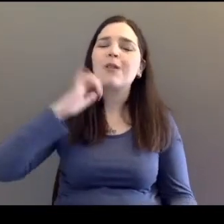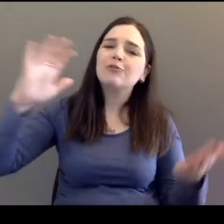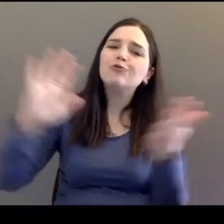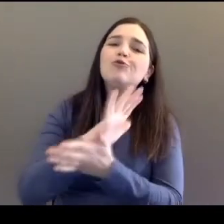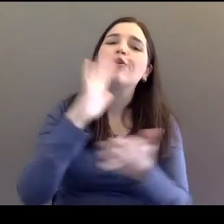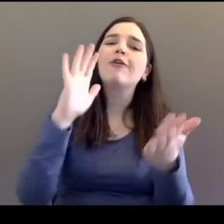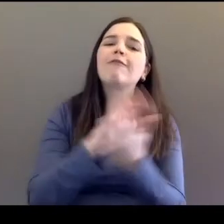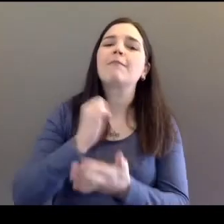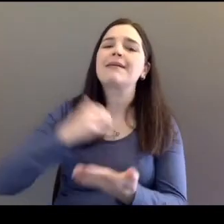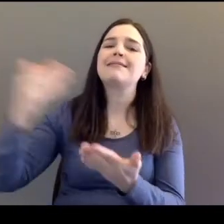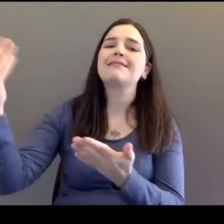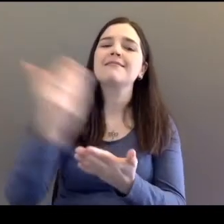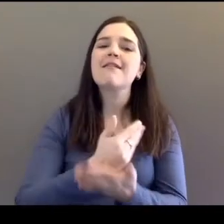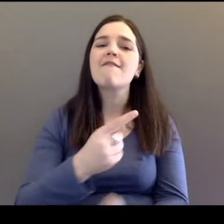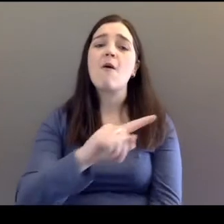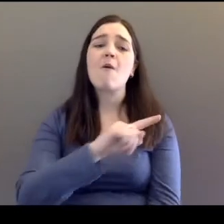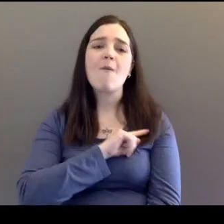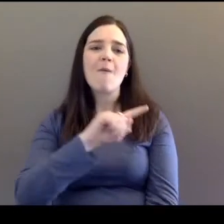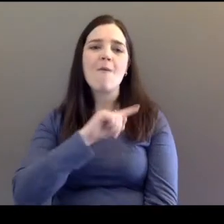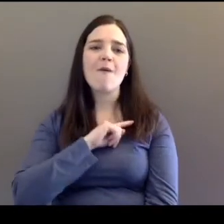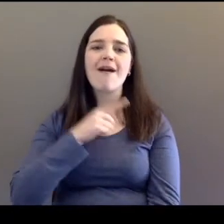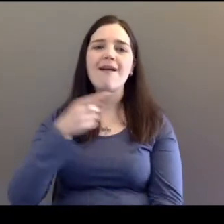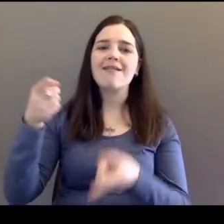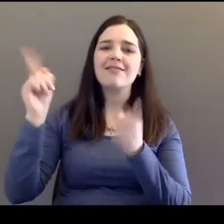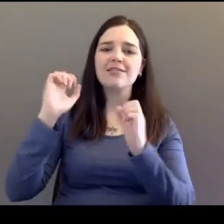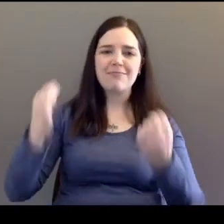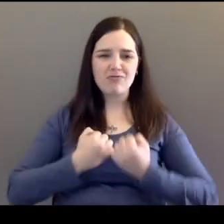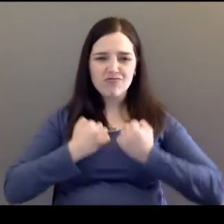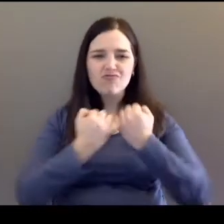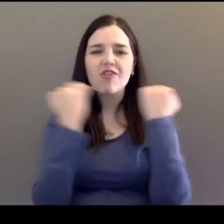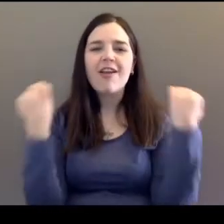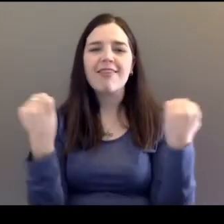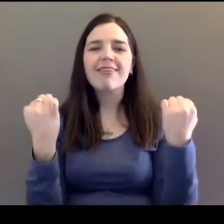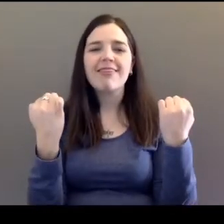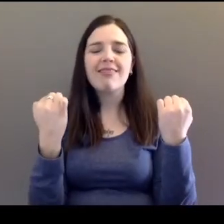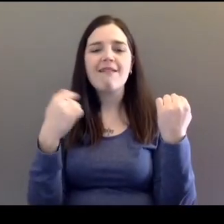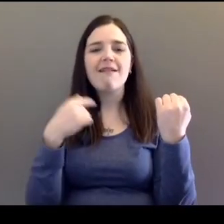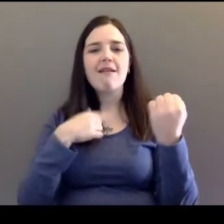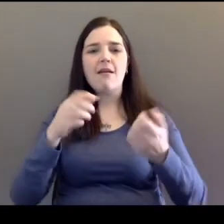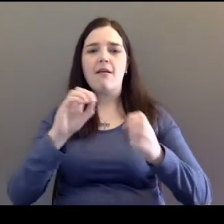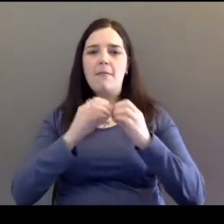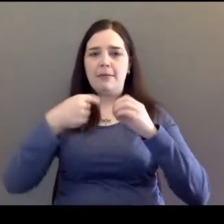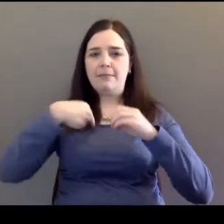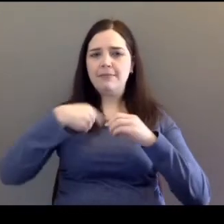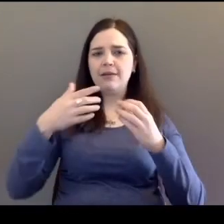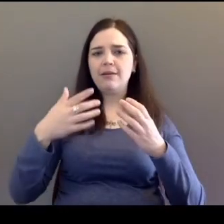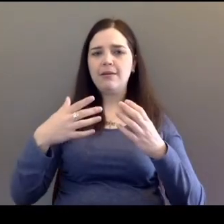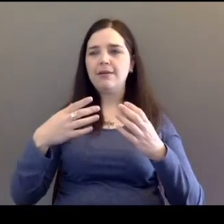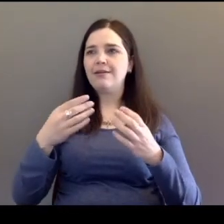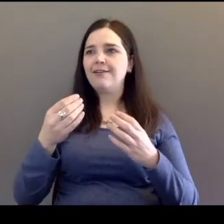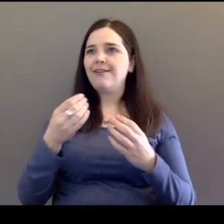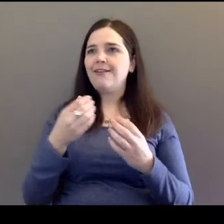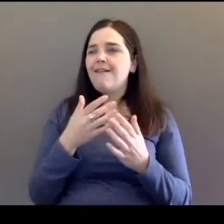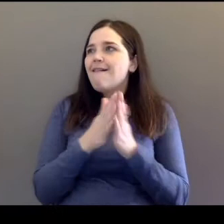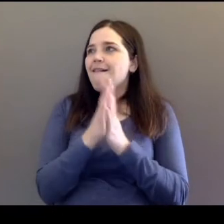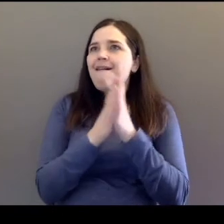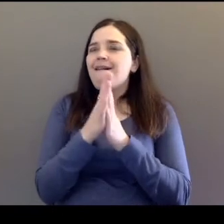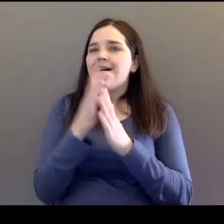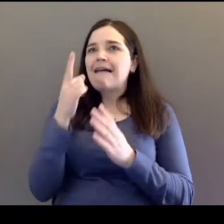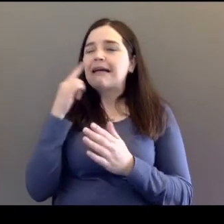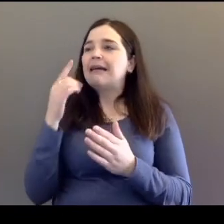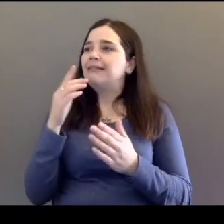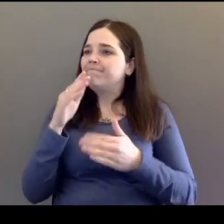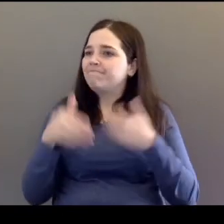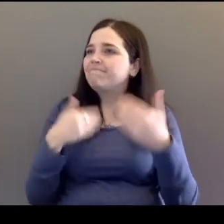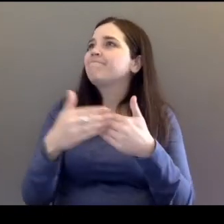my Savior, because the Sovereign Lord is my strength. He makes me have the feet of a deer. He enables me to